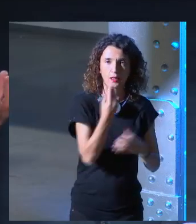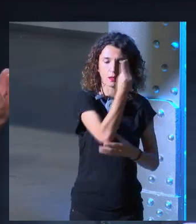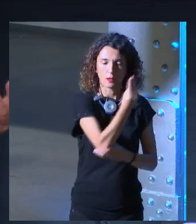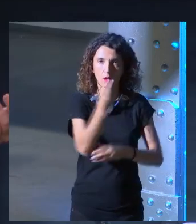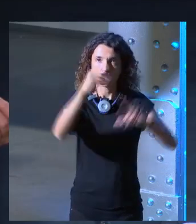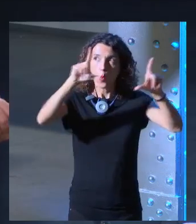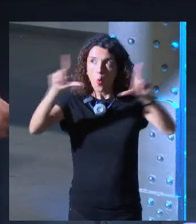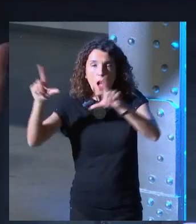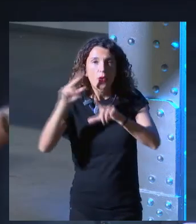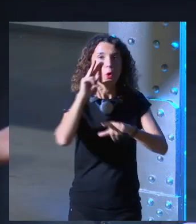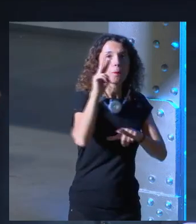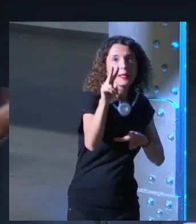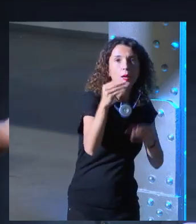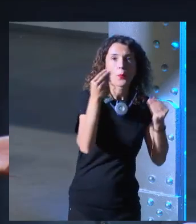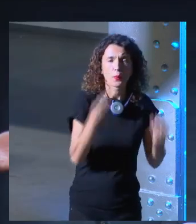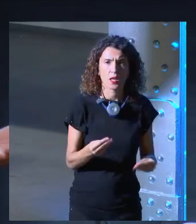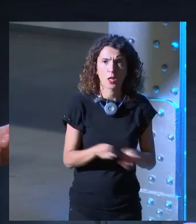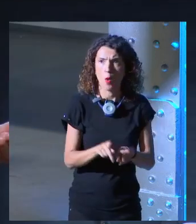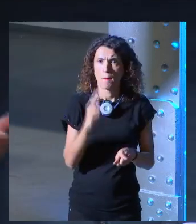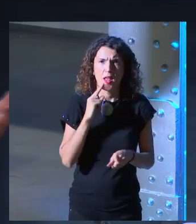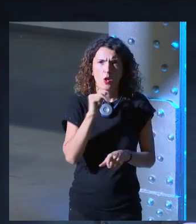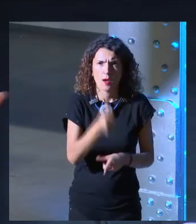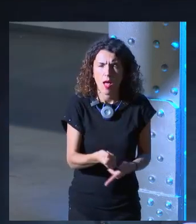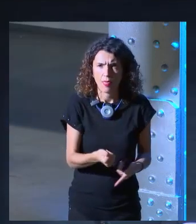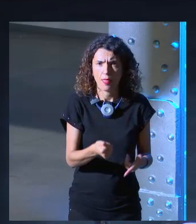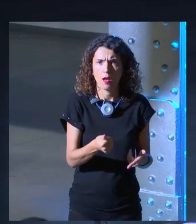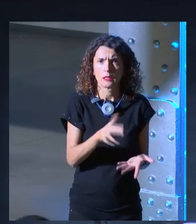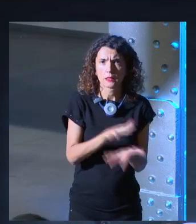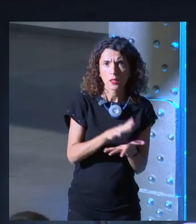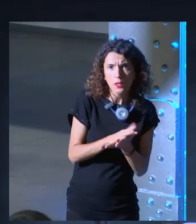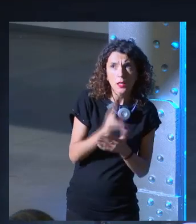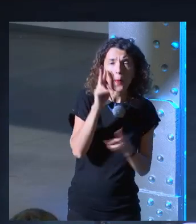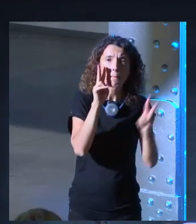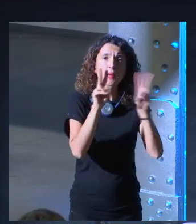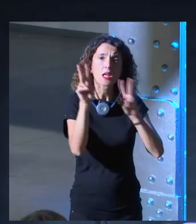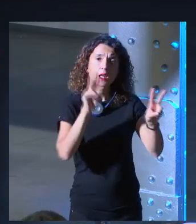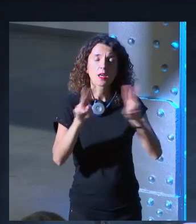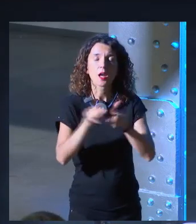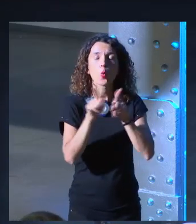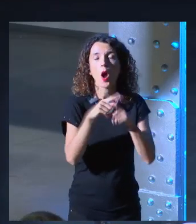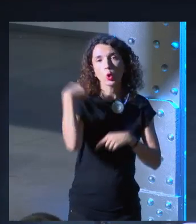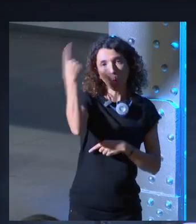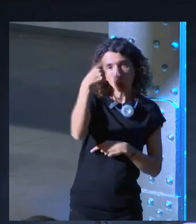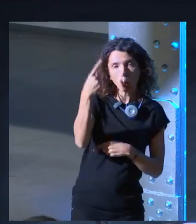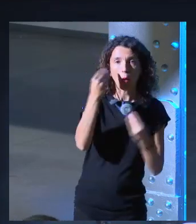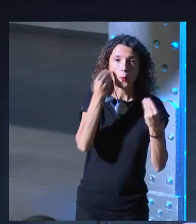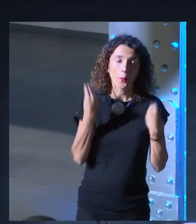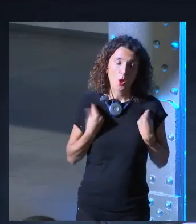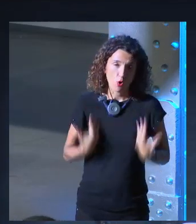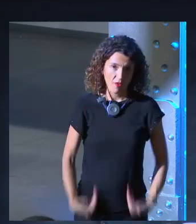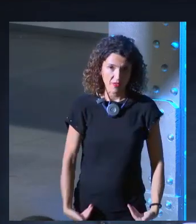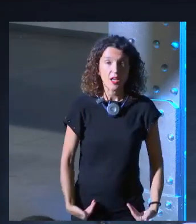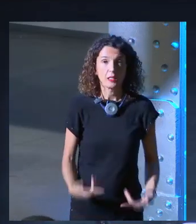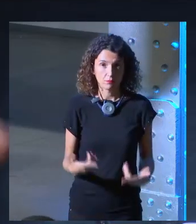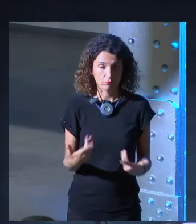them. In some ways, it's just like the cult of biography, where you're always trying to find out about